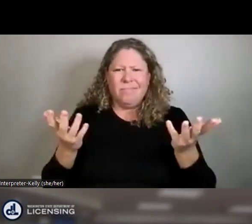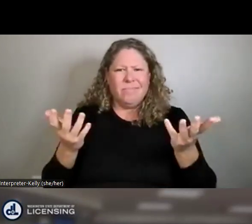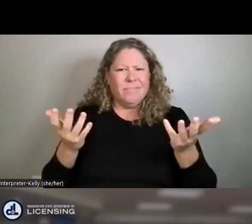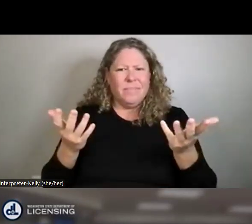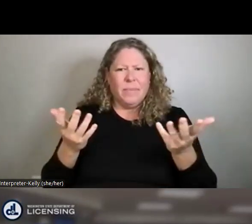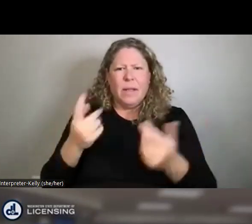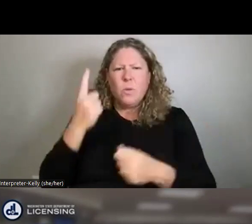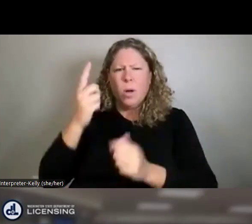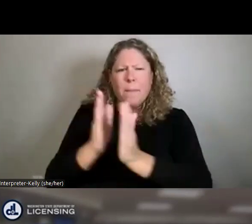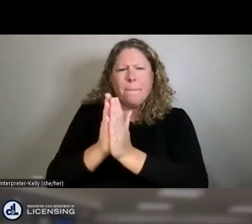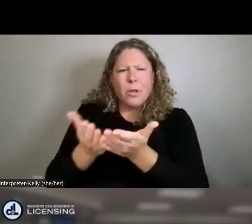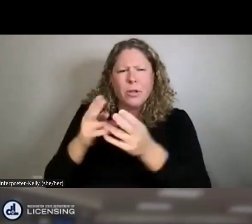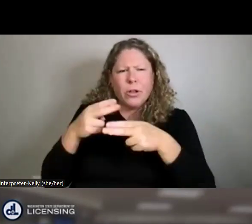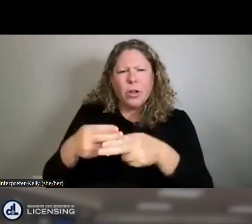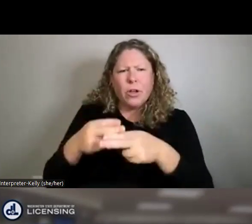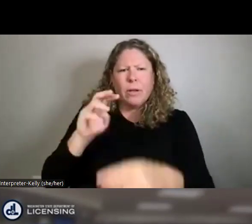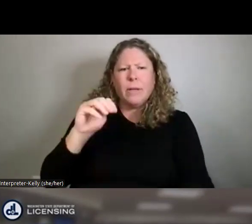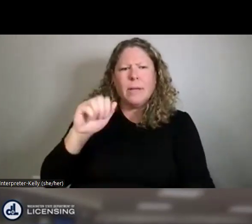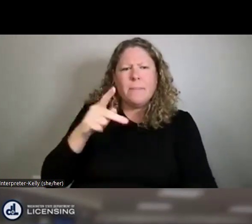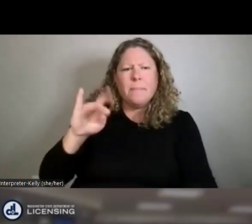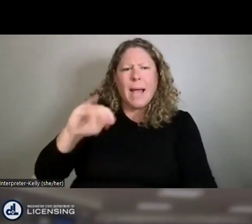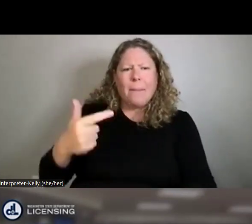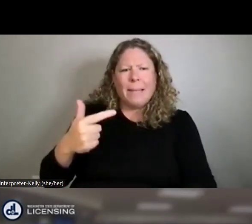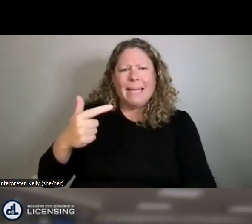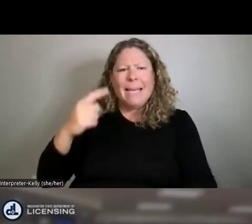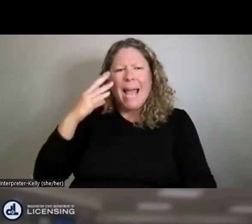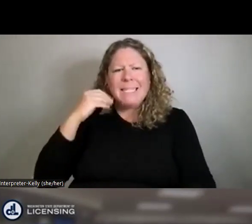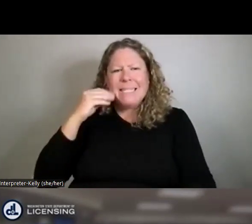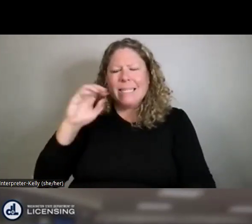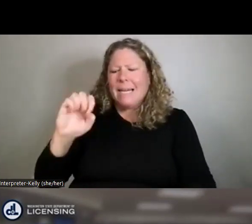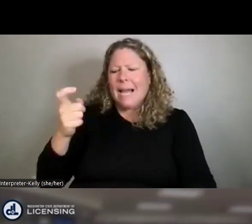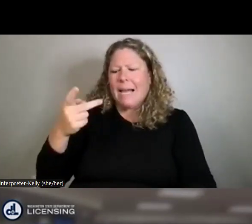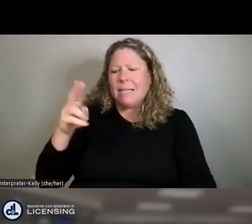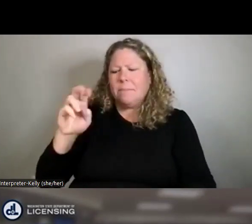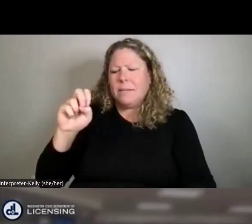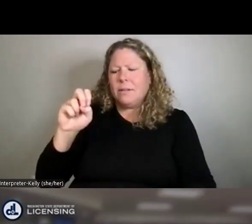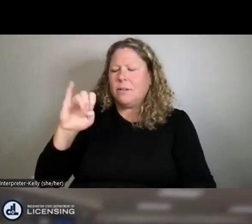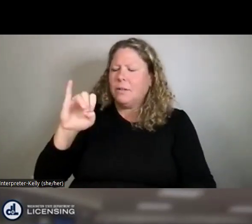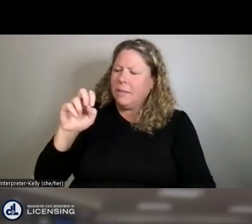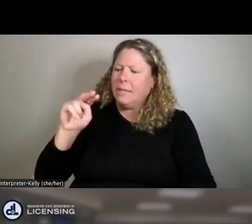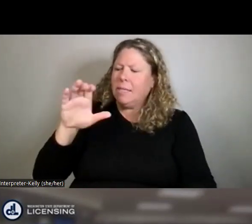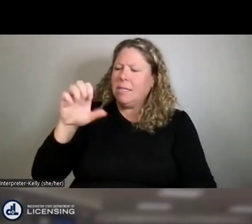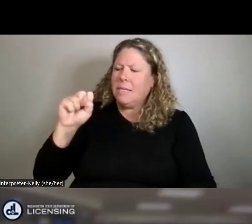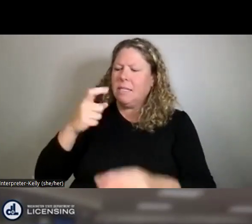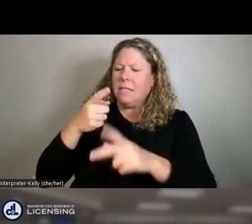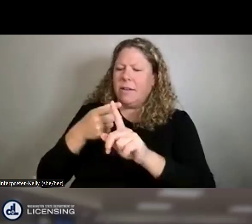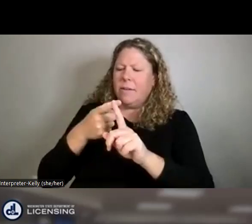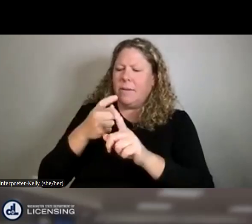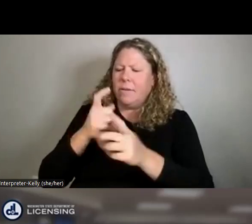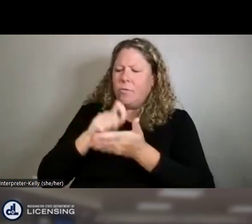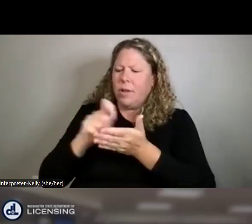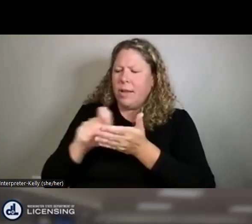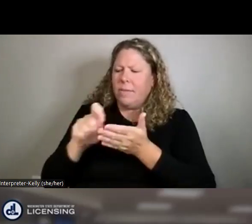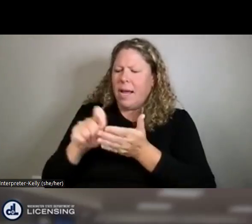a book called Mapping Experiences by, I believe, Jim Callback, something like